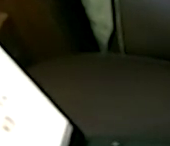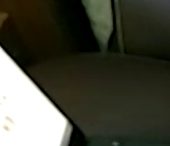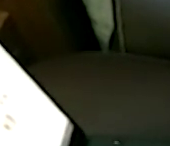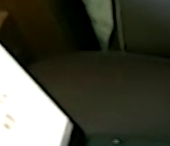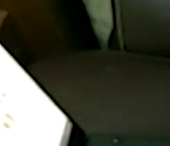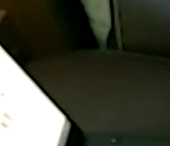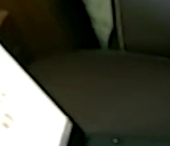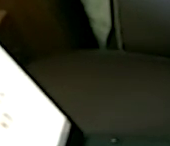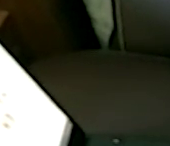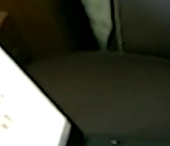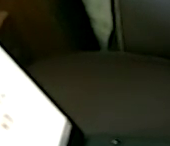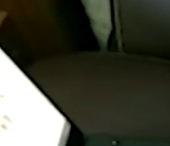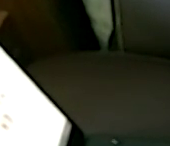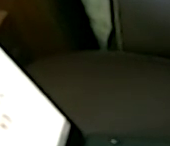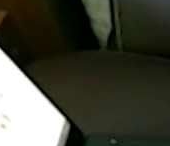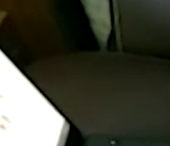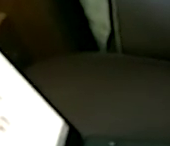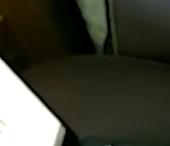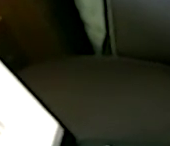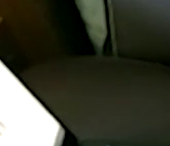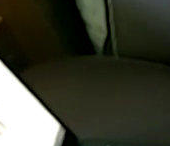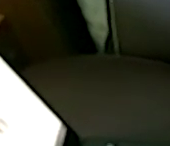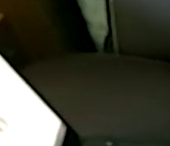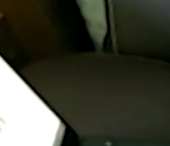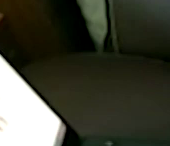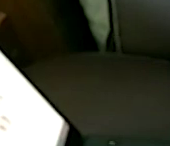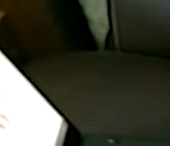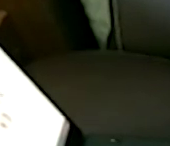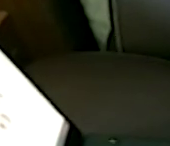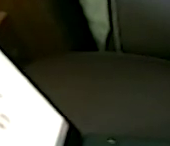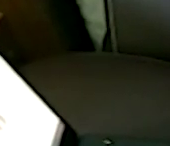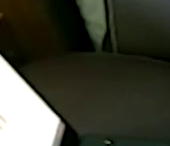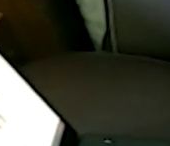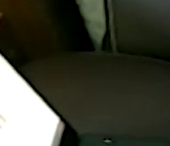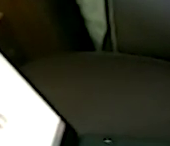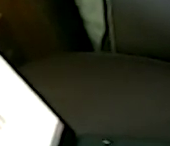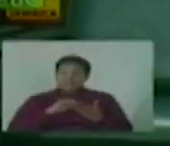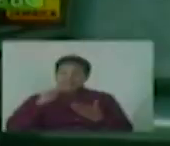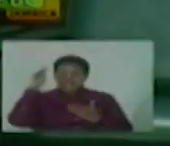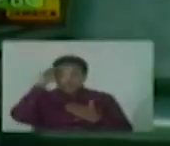about tablets for teachers and students? Through e-learning,